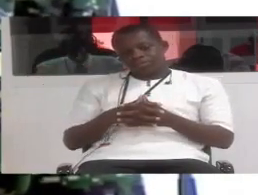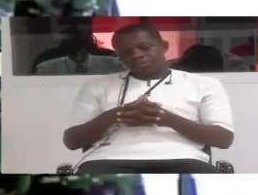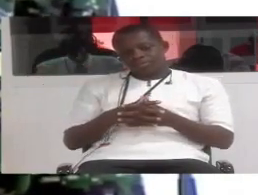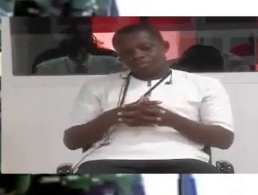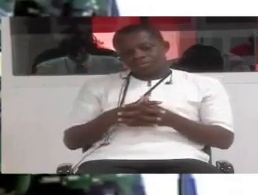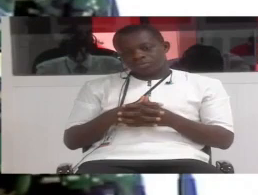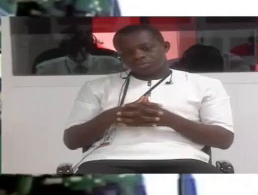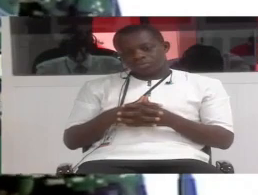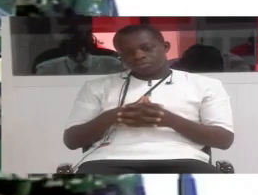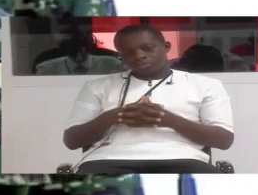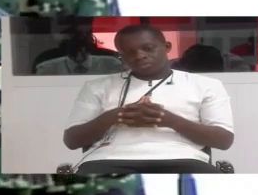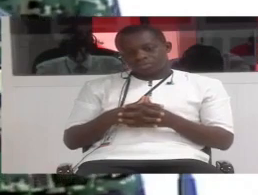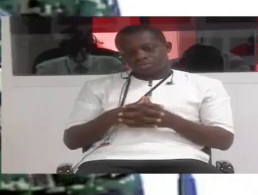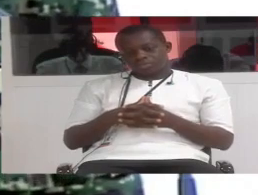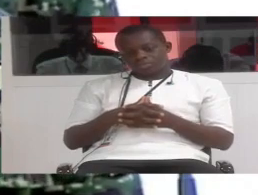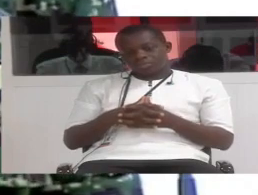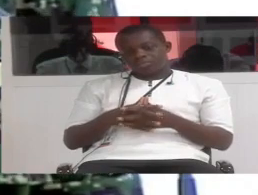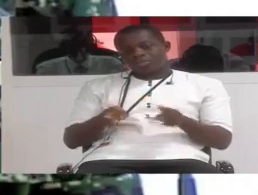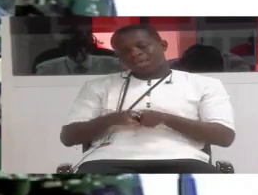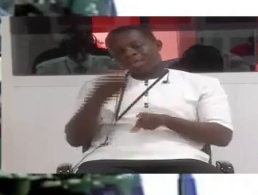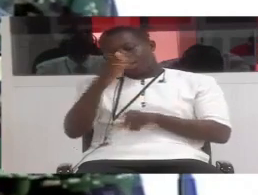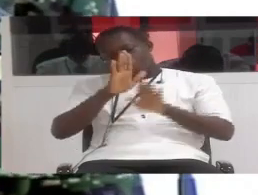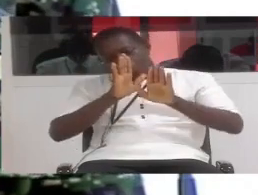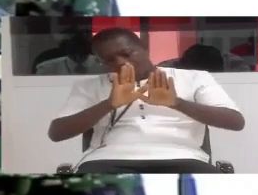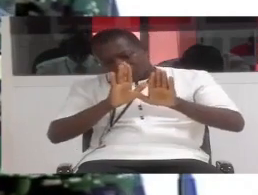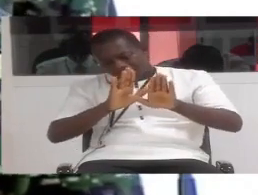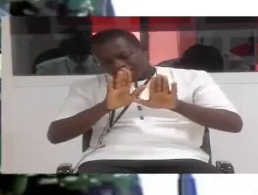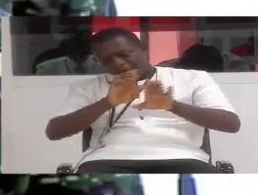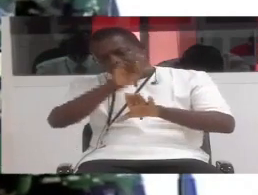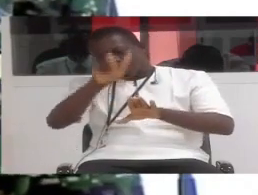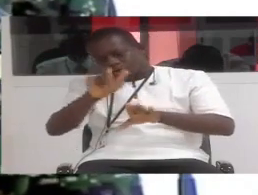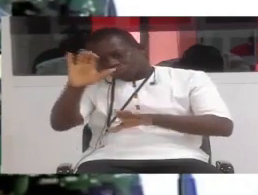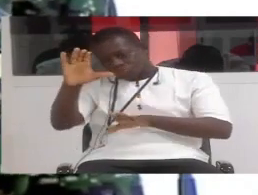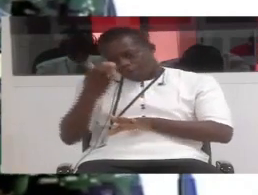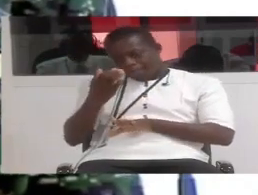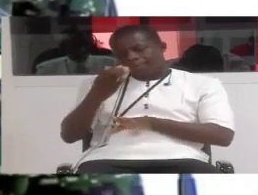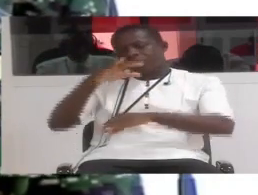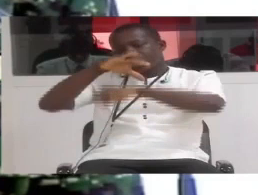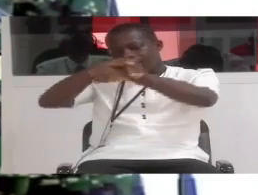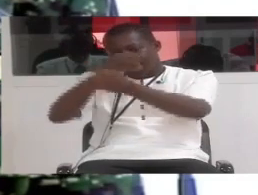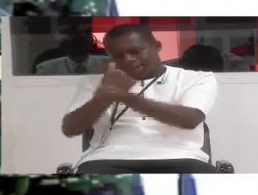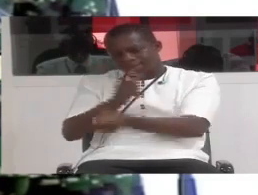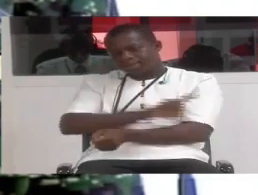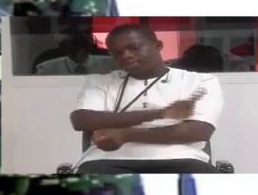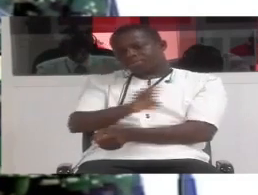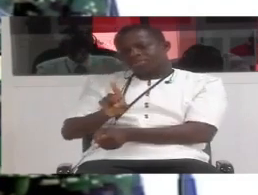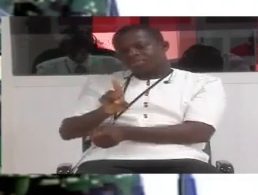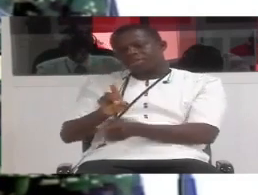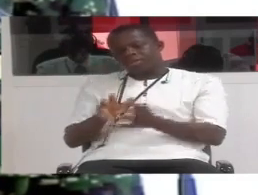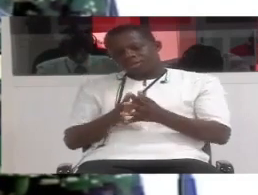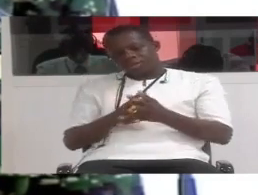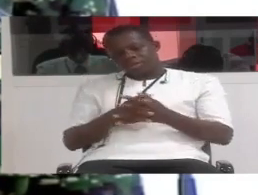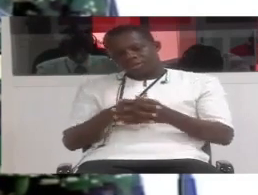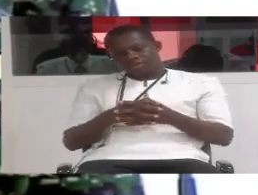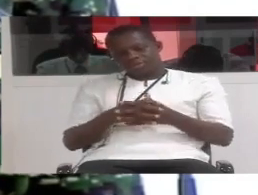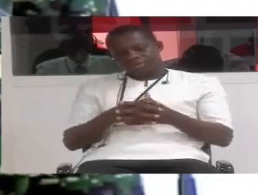Fofu la len xaar be gaay ñew. That was where We waited for them until they came in, and then